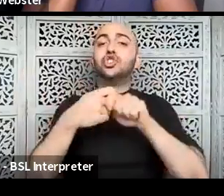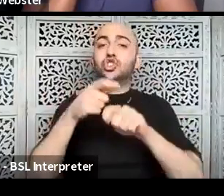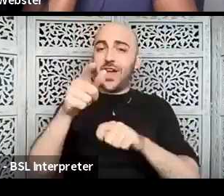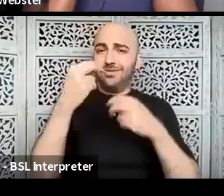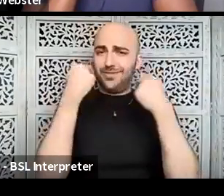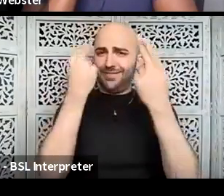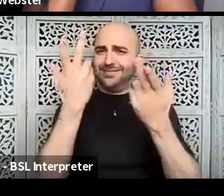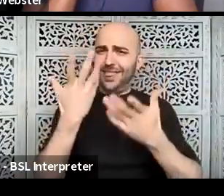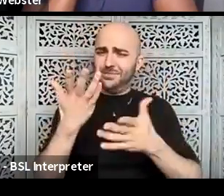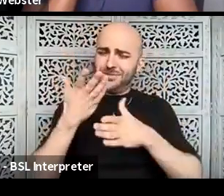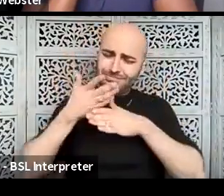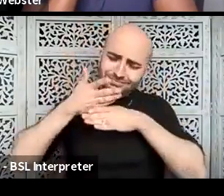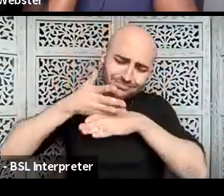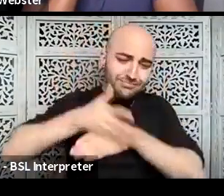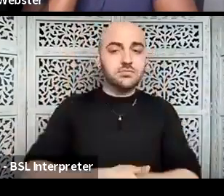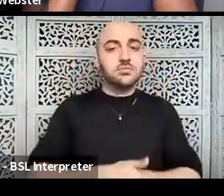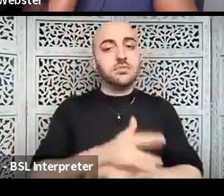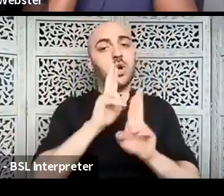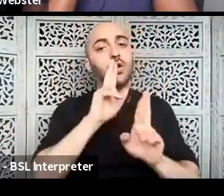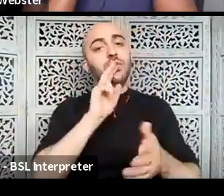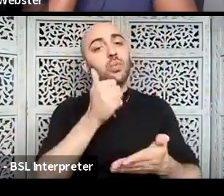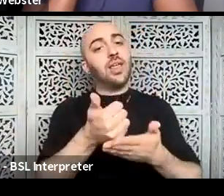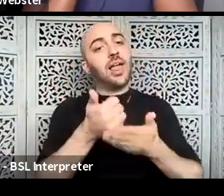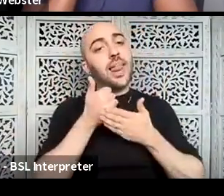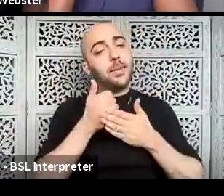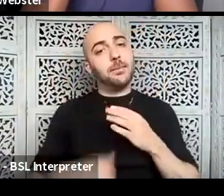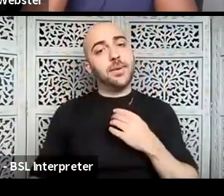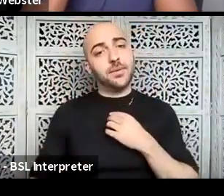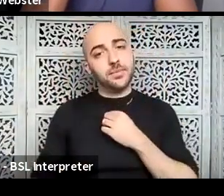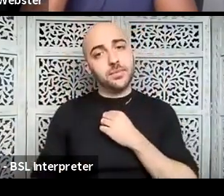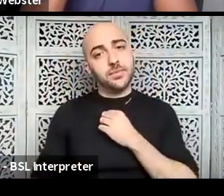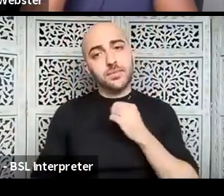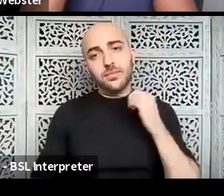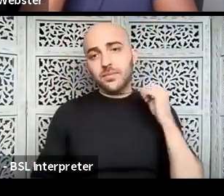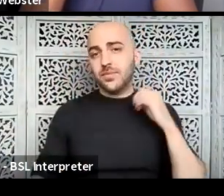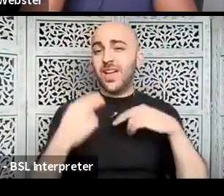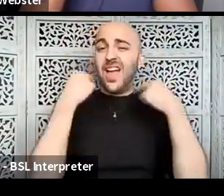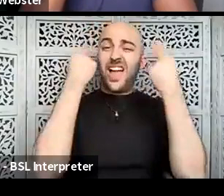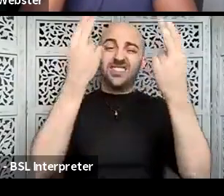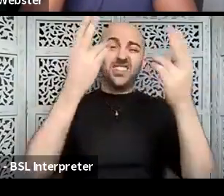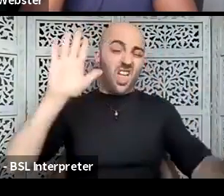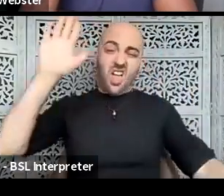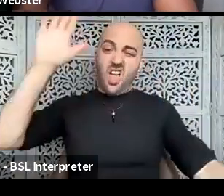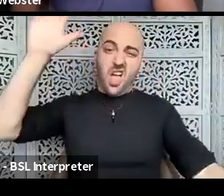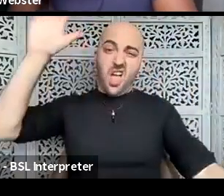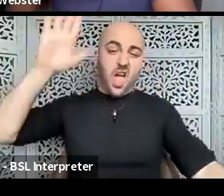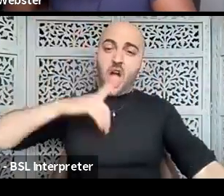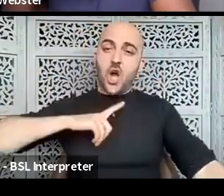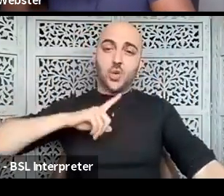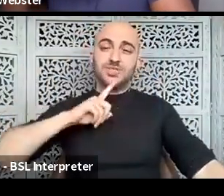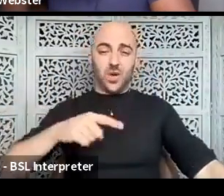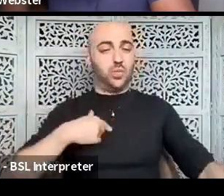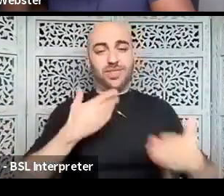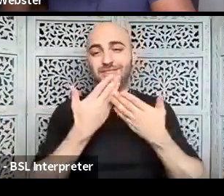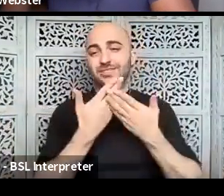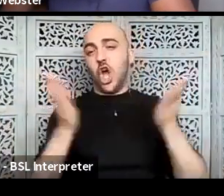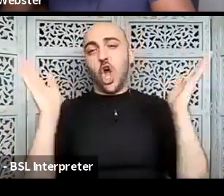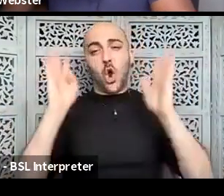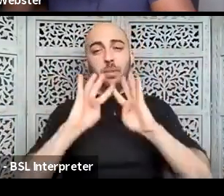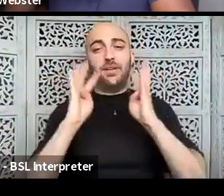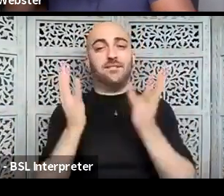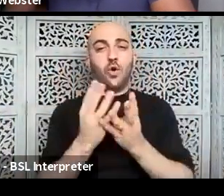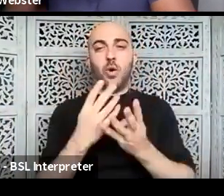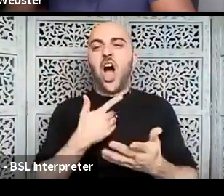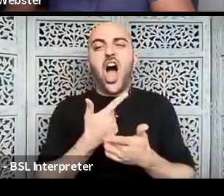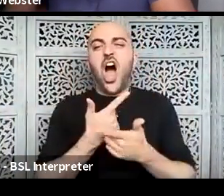hard on, is hopefully going to help with that. I'm going to just put it out there because, look, this is an open forum and I don't really get to